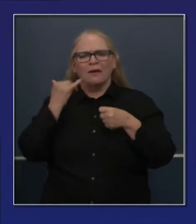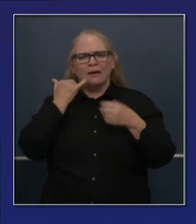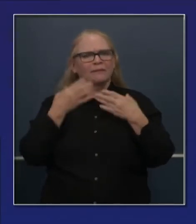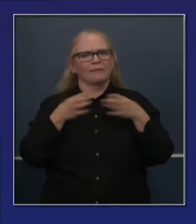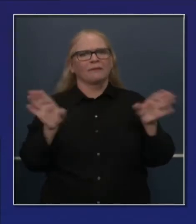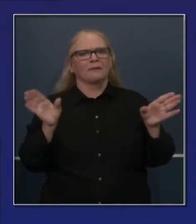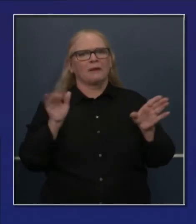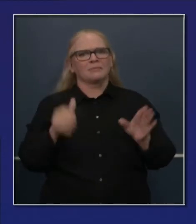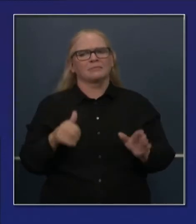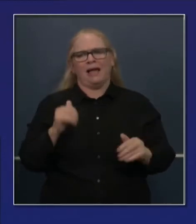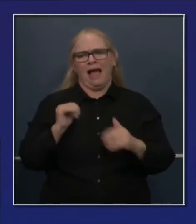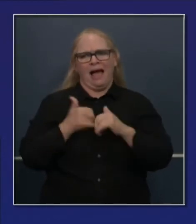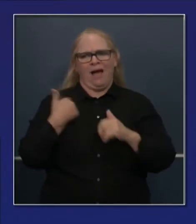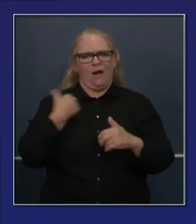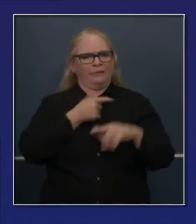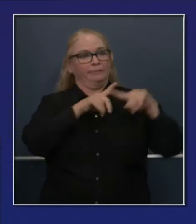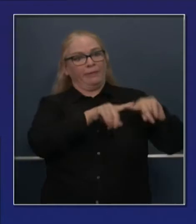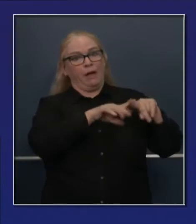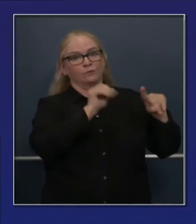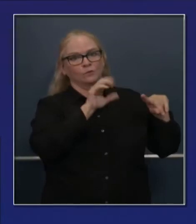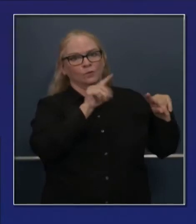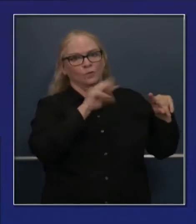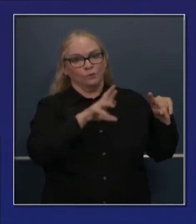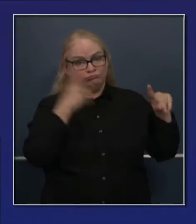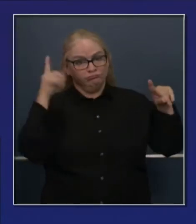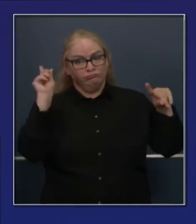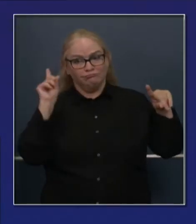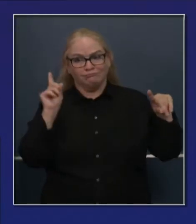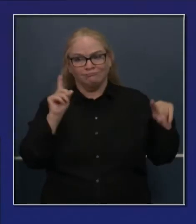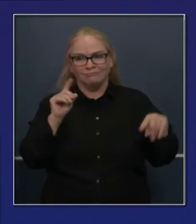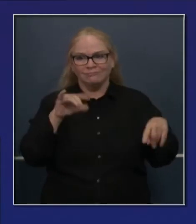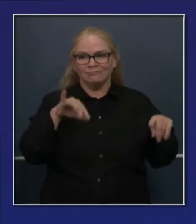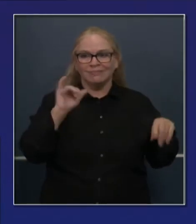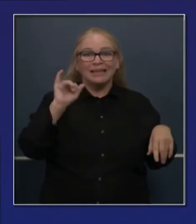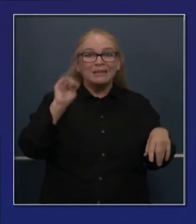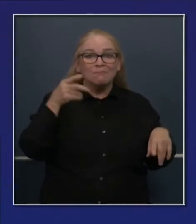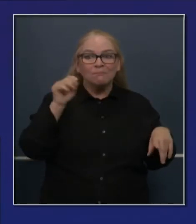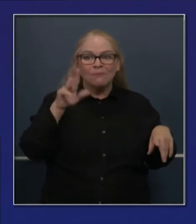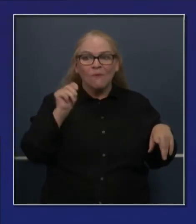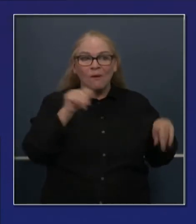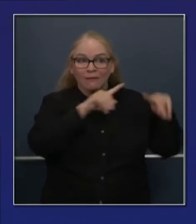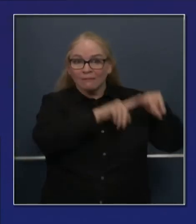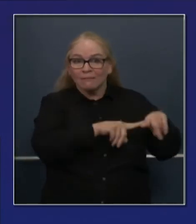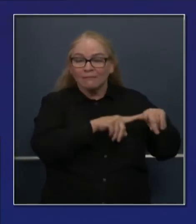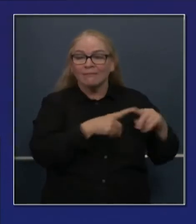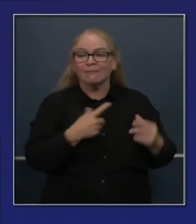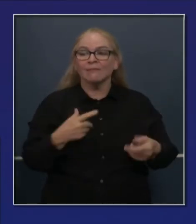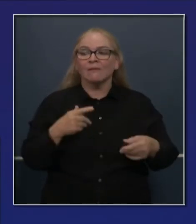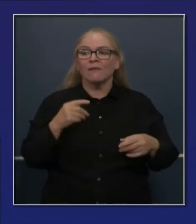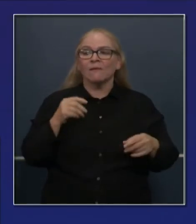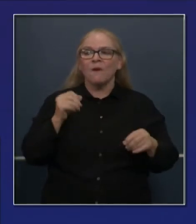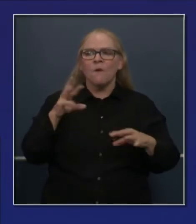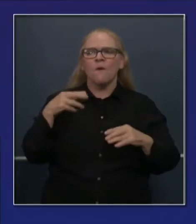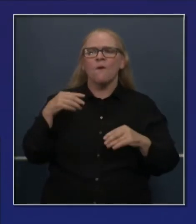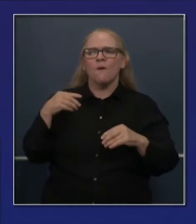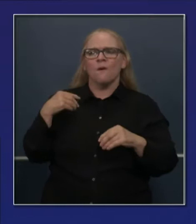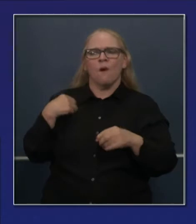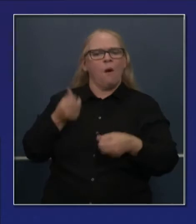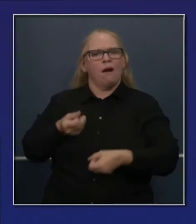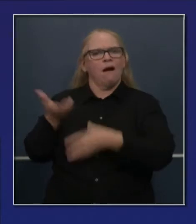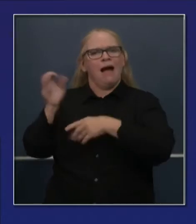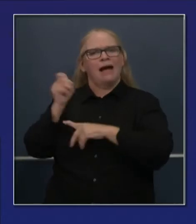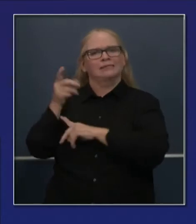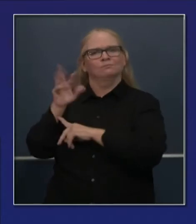our interdependence with imports, our current protocols with exports of energy to West